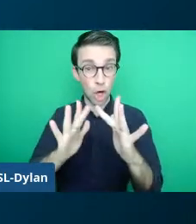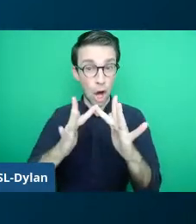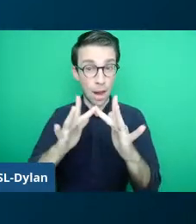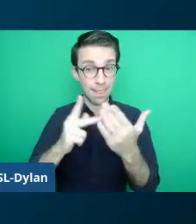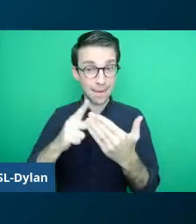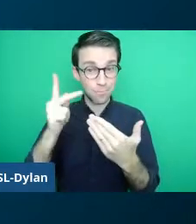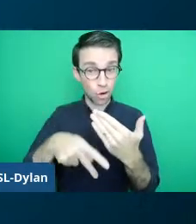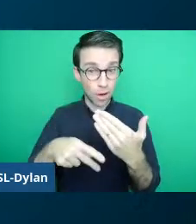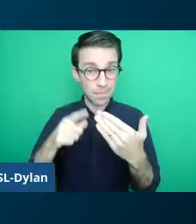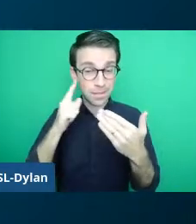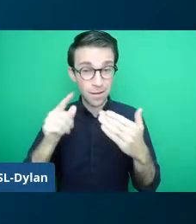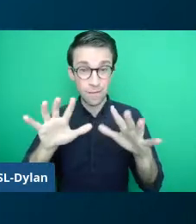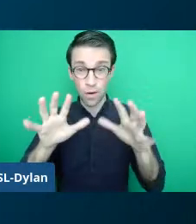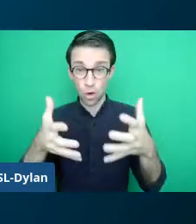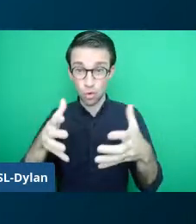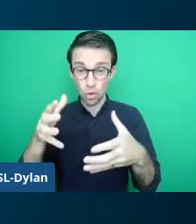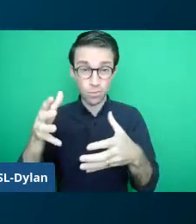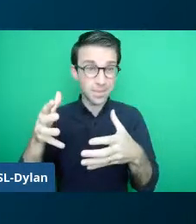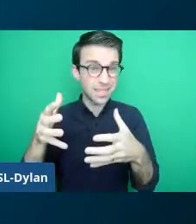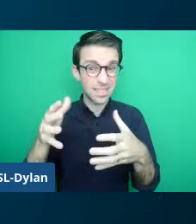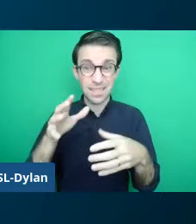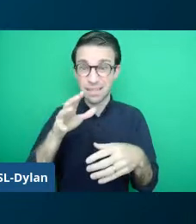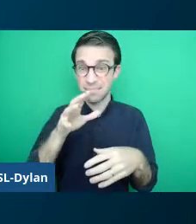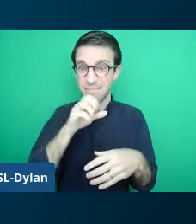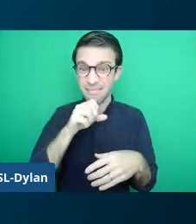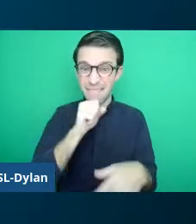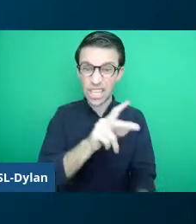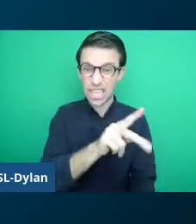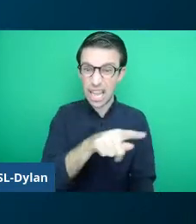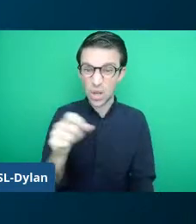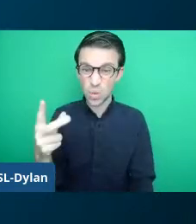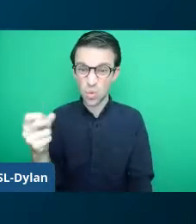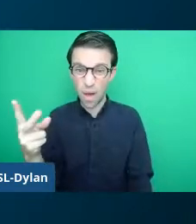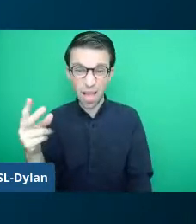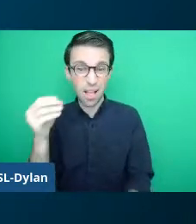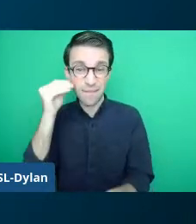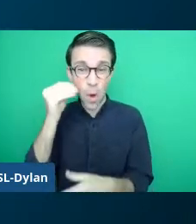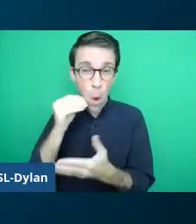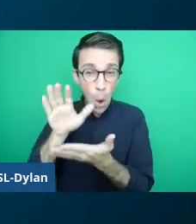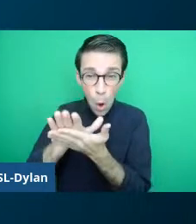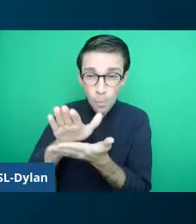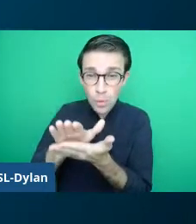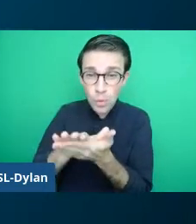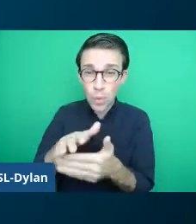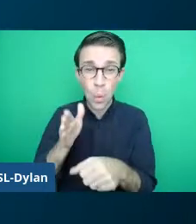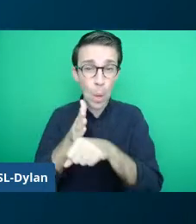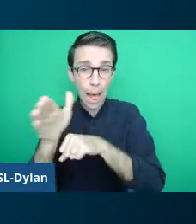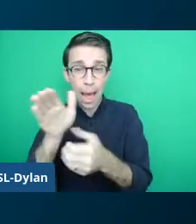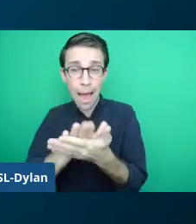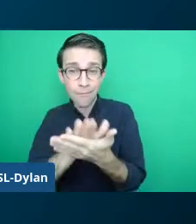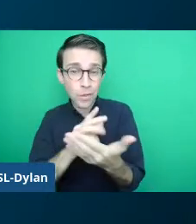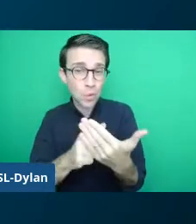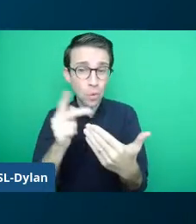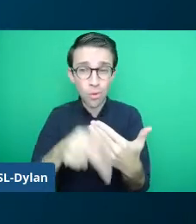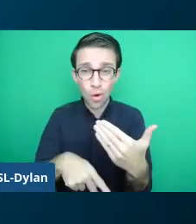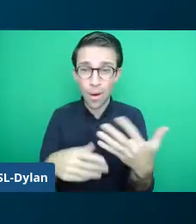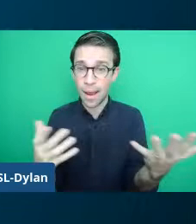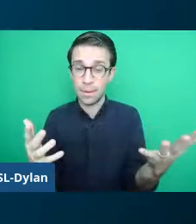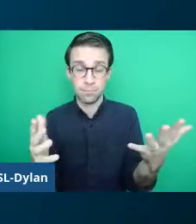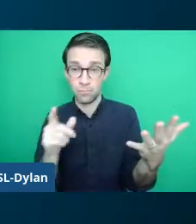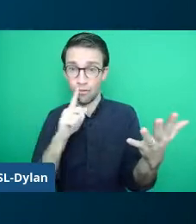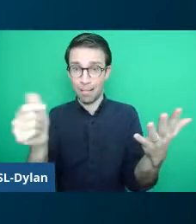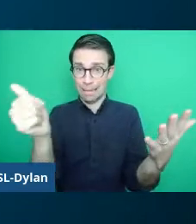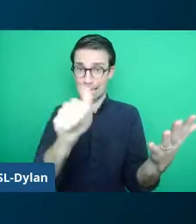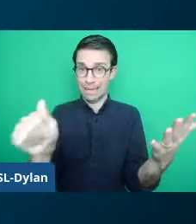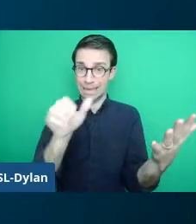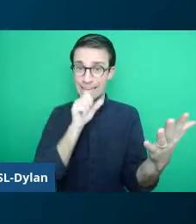for groups with students in grades K through 12, learning pods, homeschool groups, after-school programs, groups of all ages,